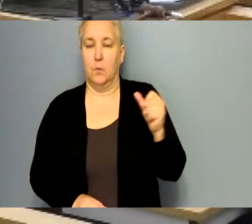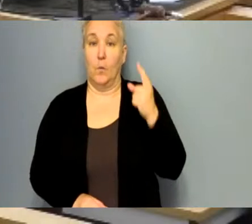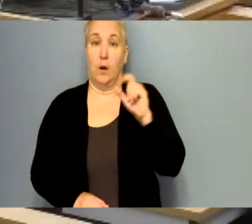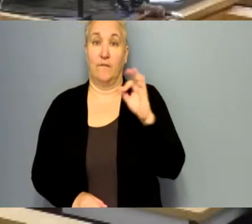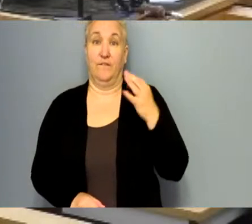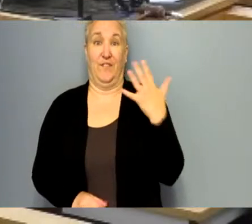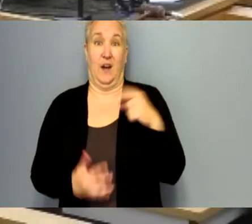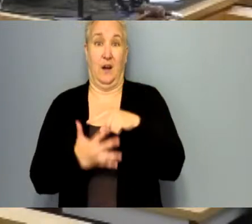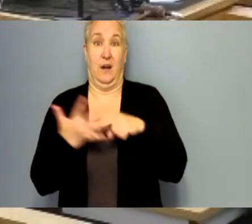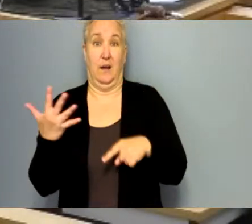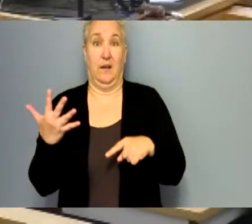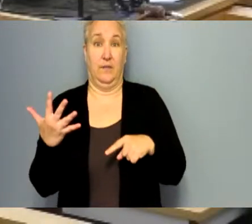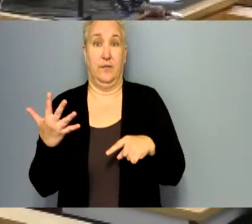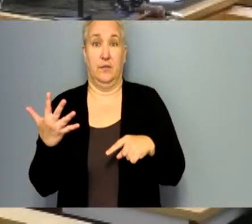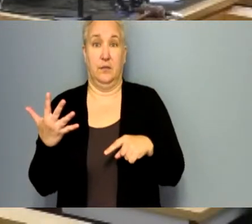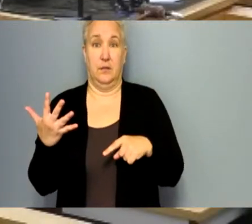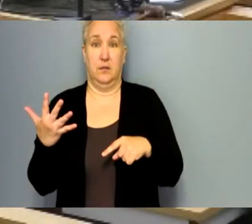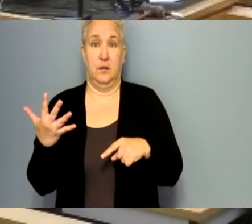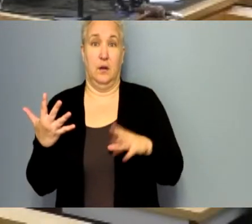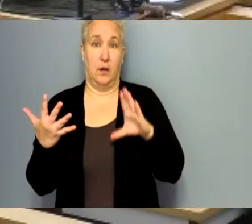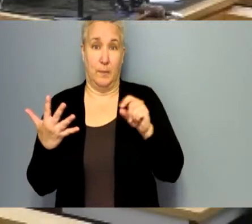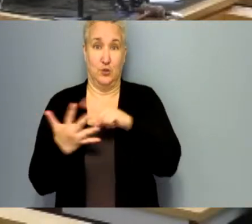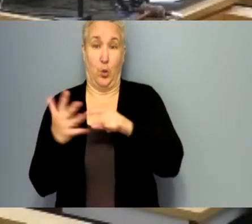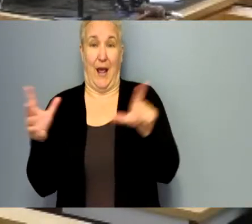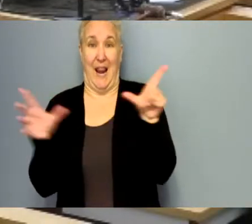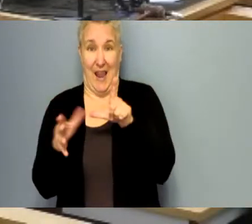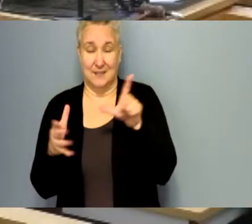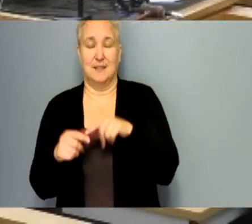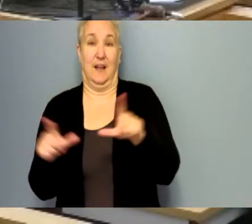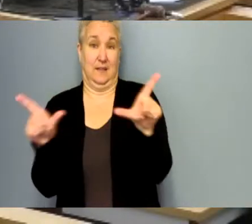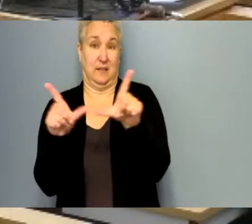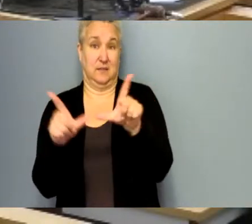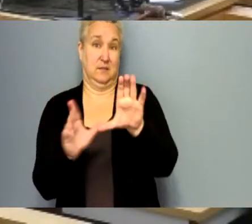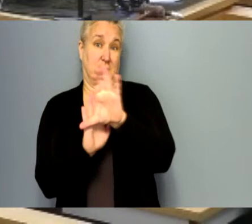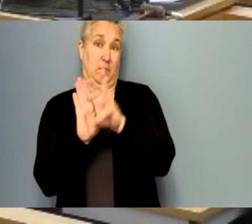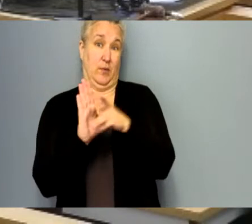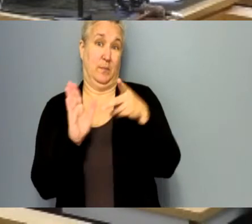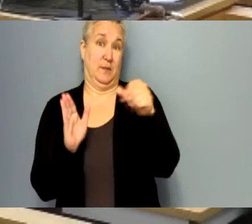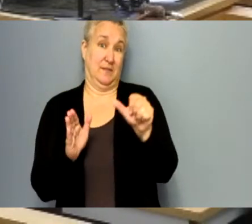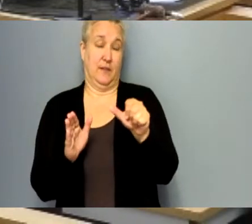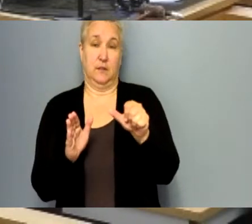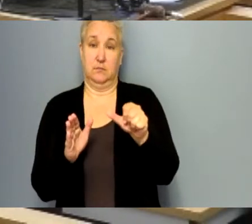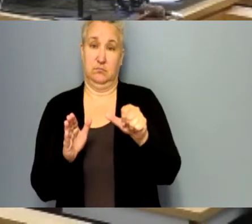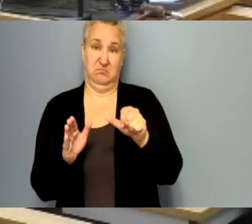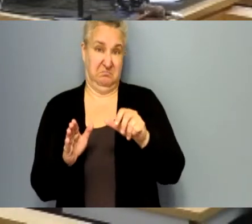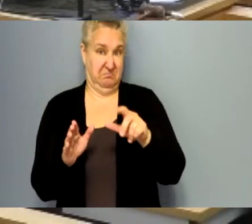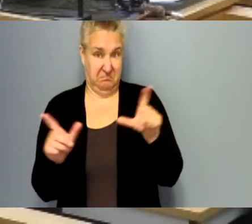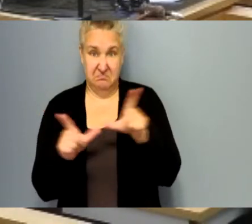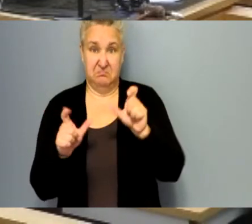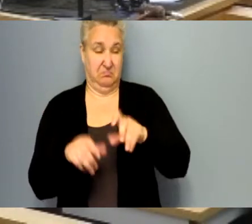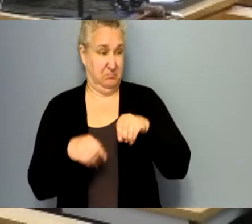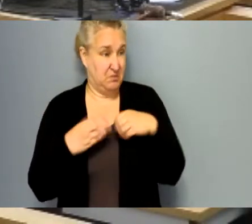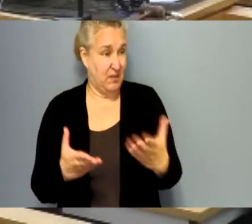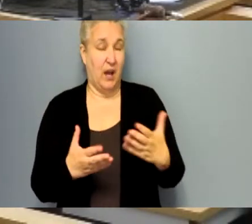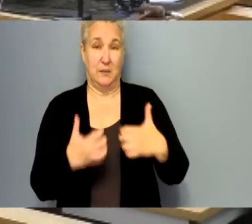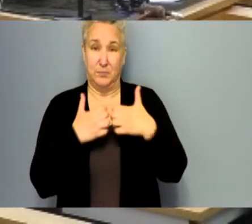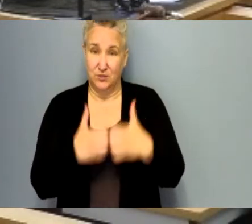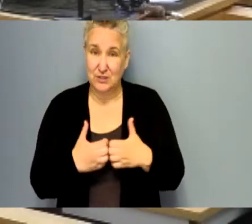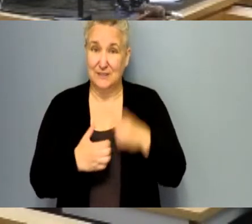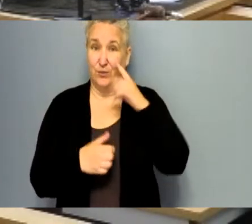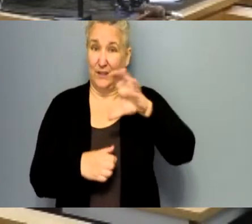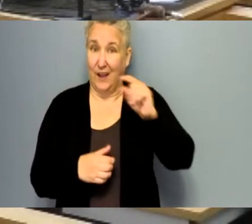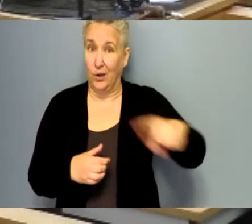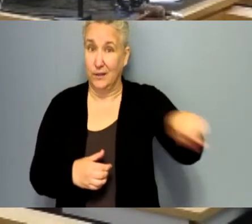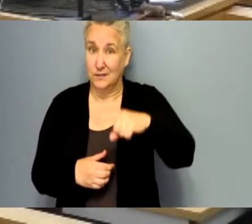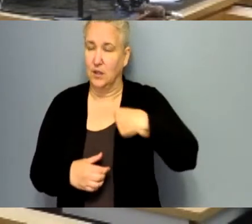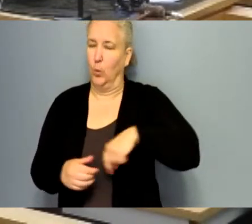that is licensed, basically approved by the Commonwealth of Pennsylvania to provide machines to counties. Counties choose their own. Clear